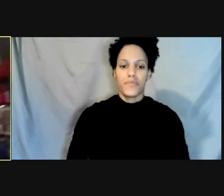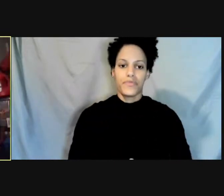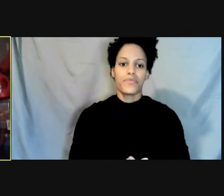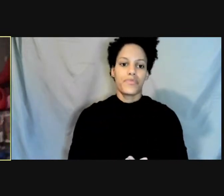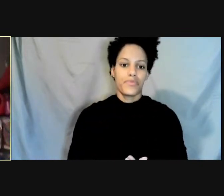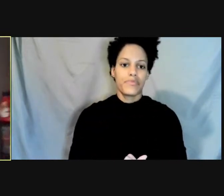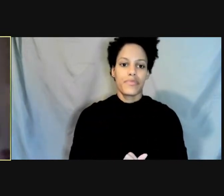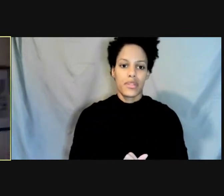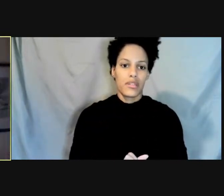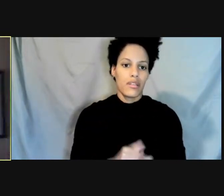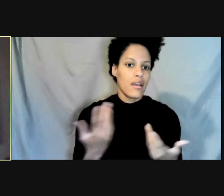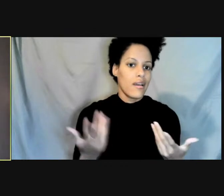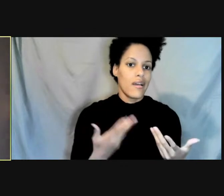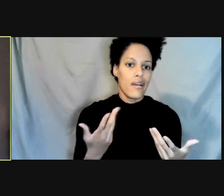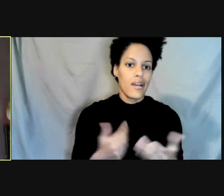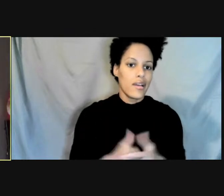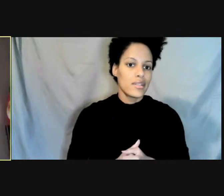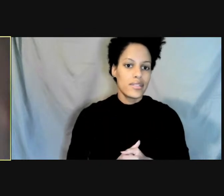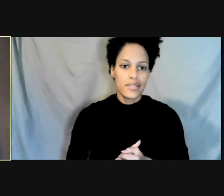I got